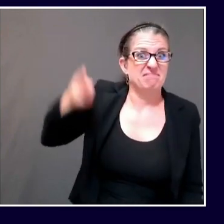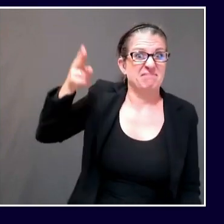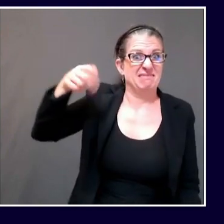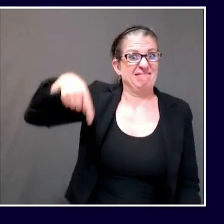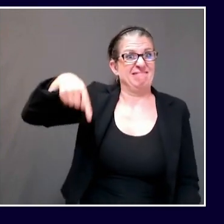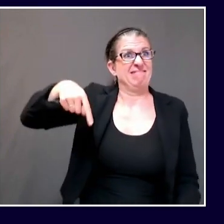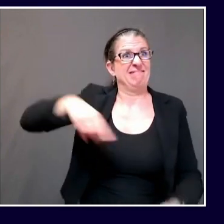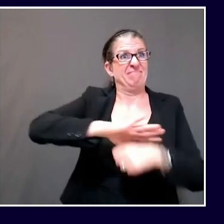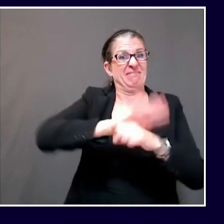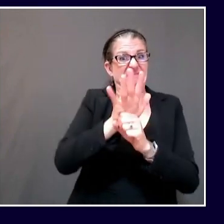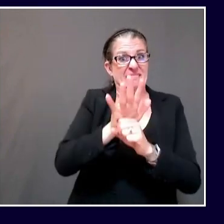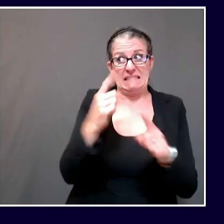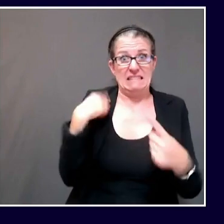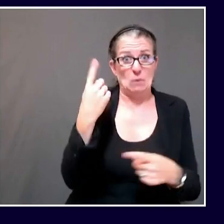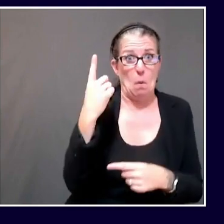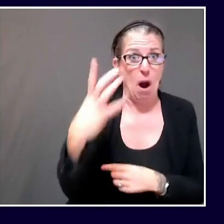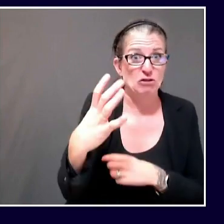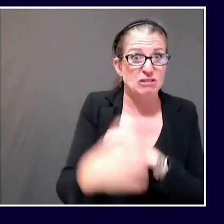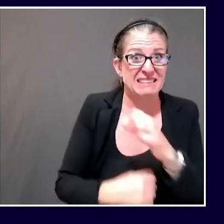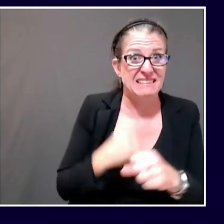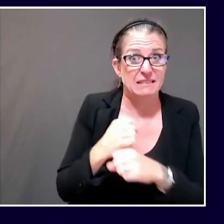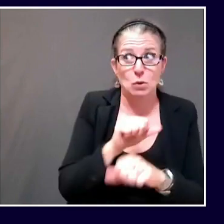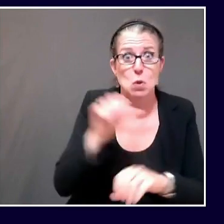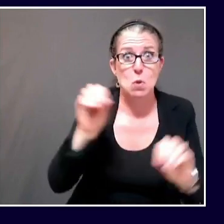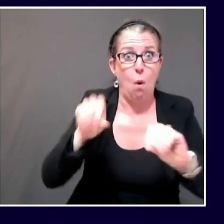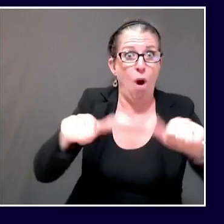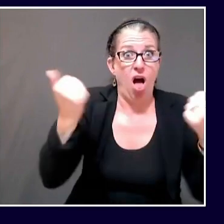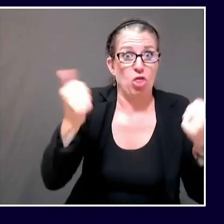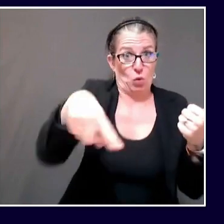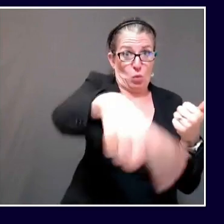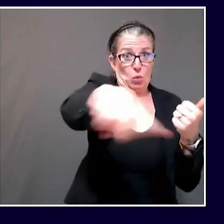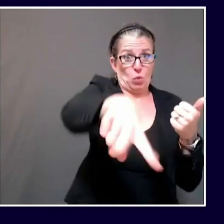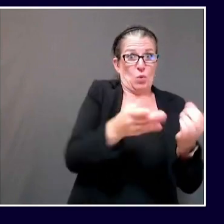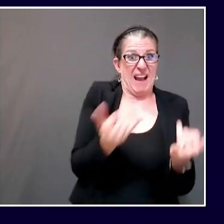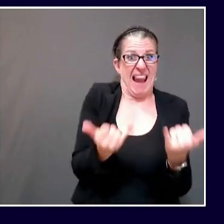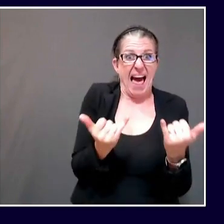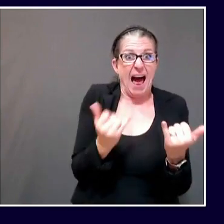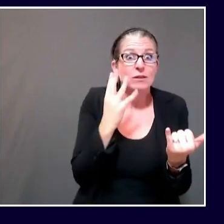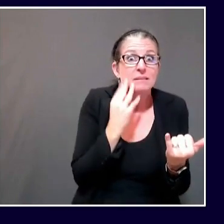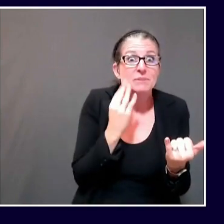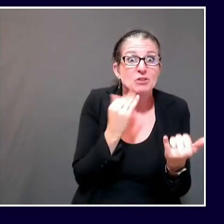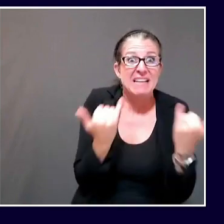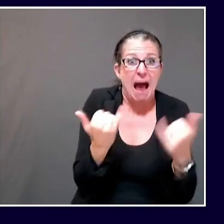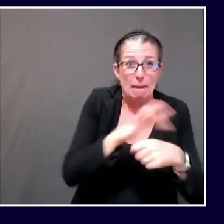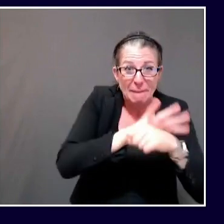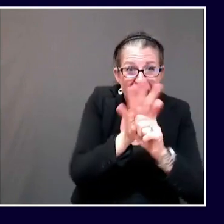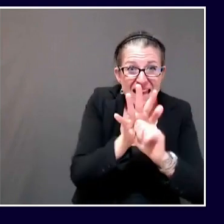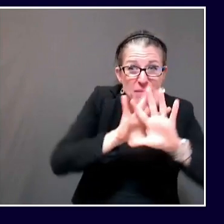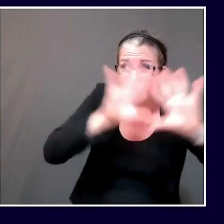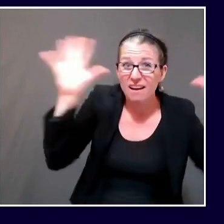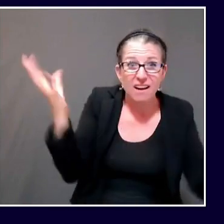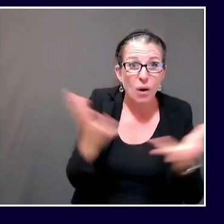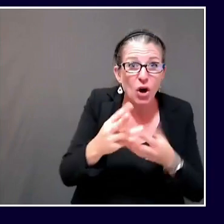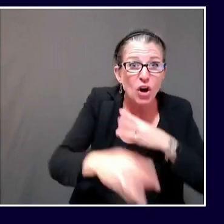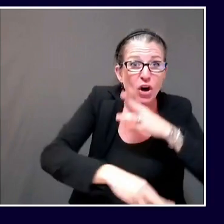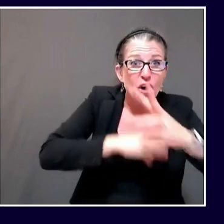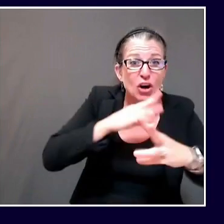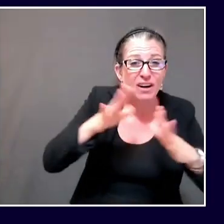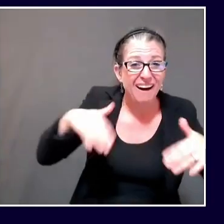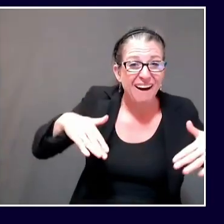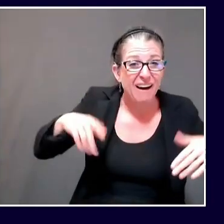years. So in that respect, what you're going through is really a once in a multi-generation type of thing.